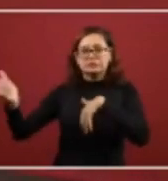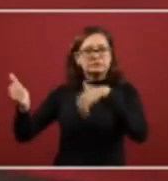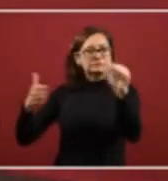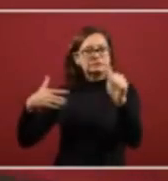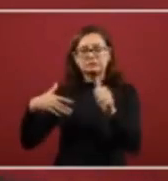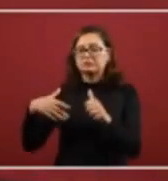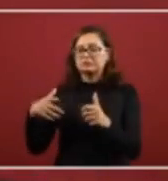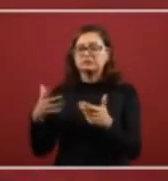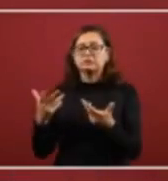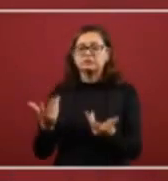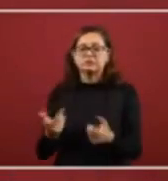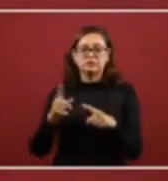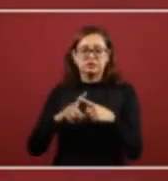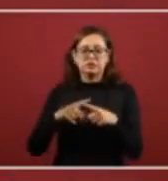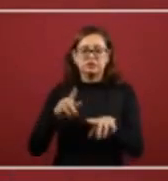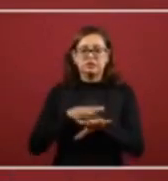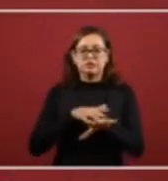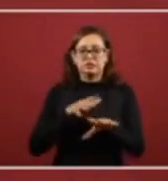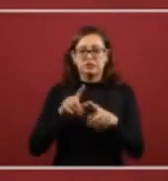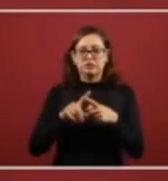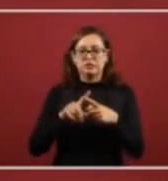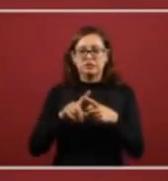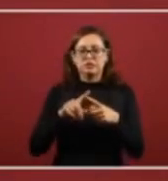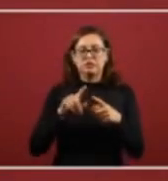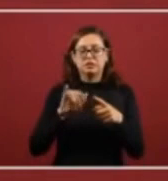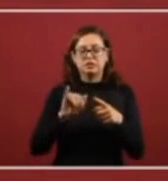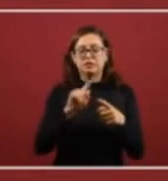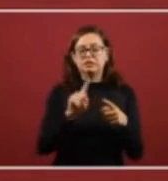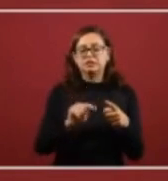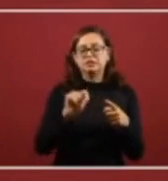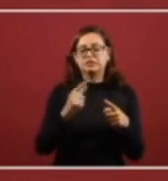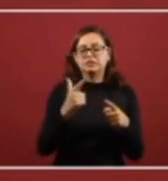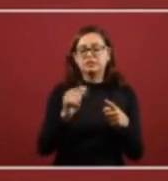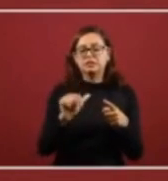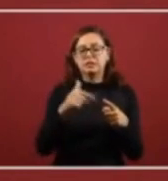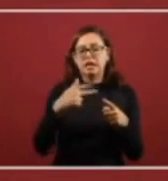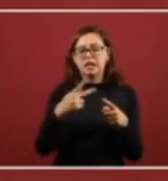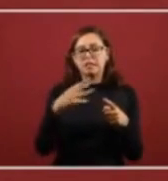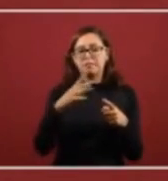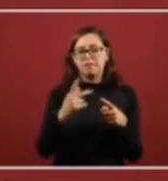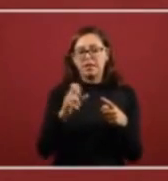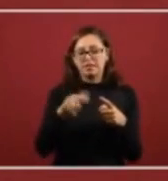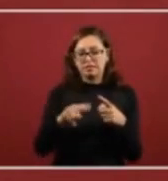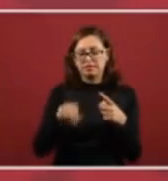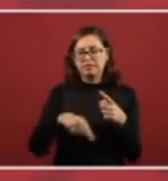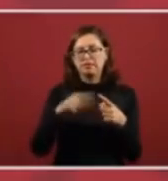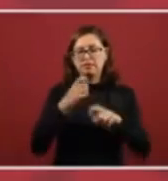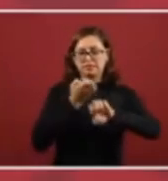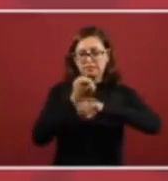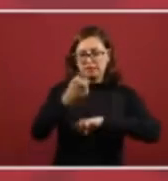evacuate in the case of Ixtlalpan, the state of Mexico.